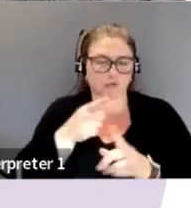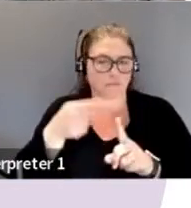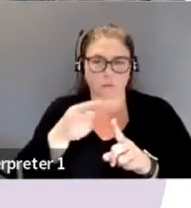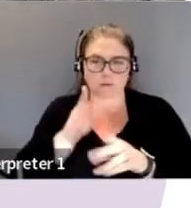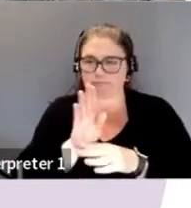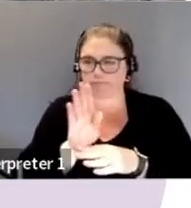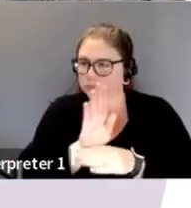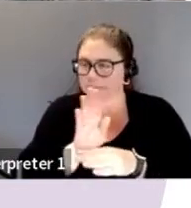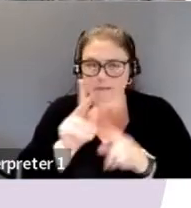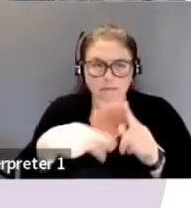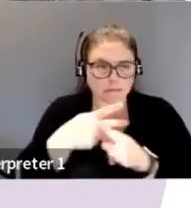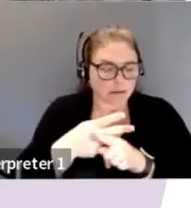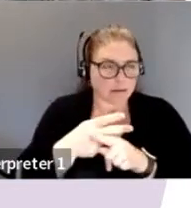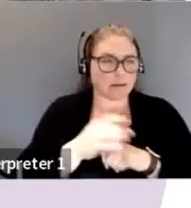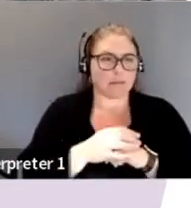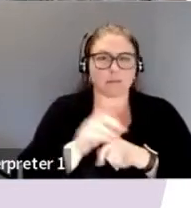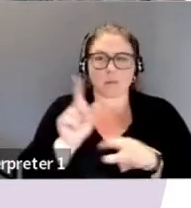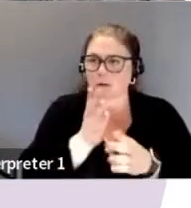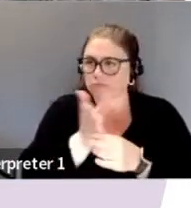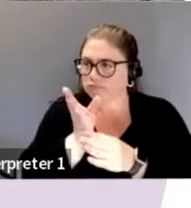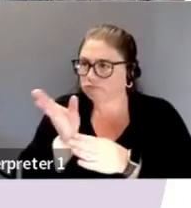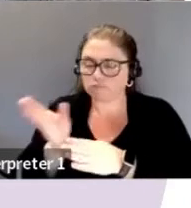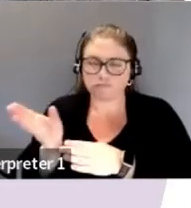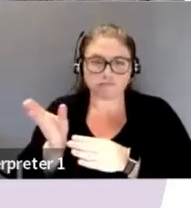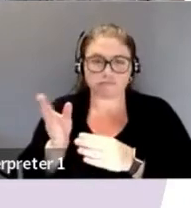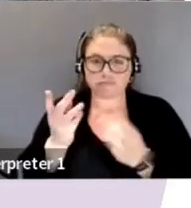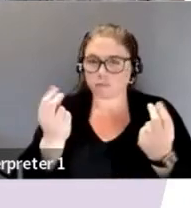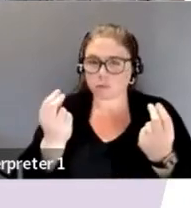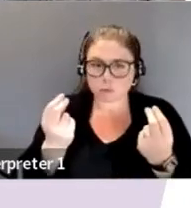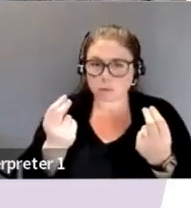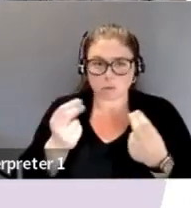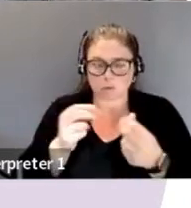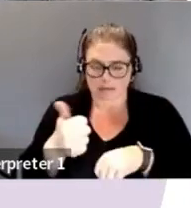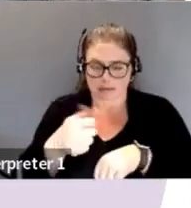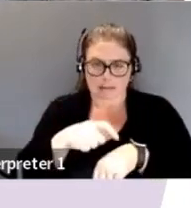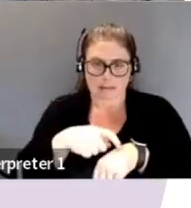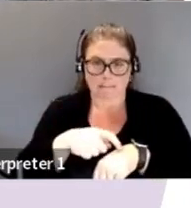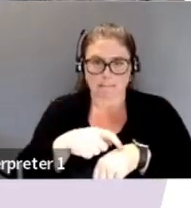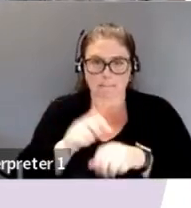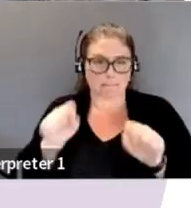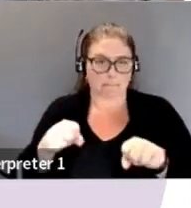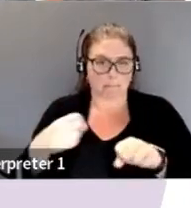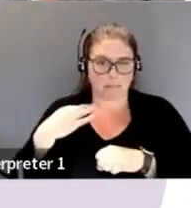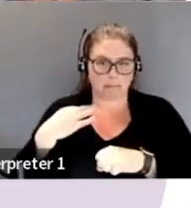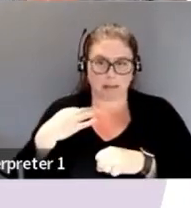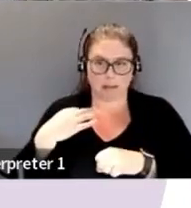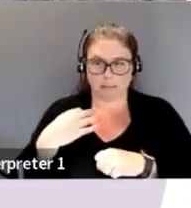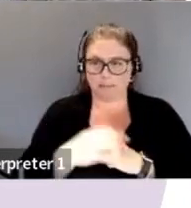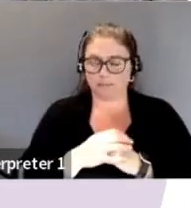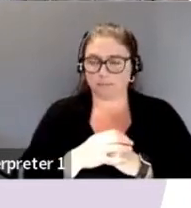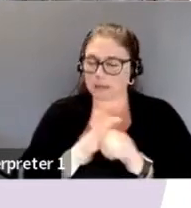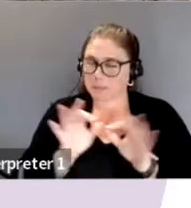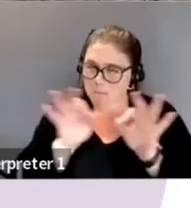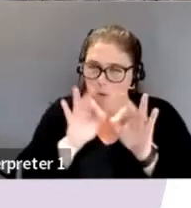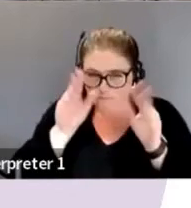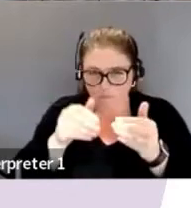operating in, it is time to apply if you need that funding. And the thing to focus on is projects,